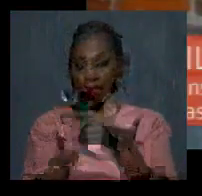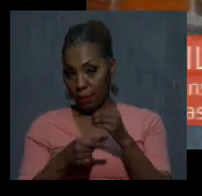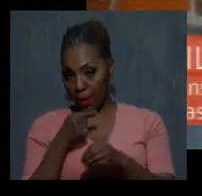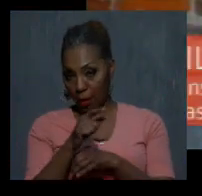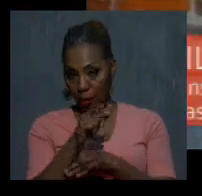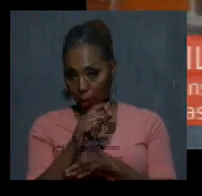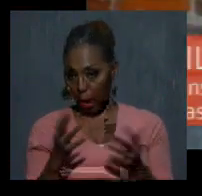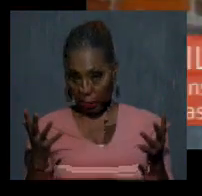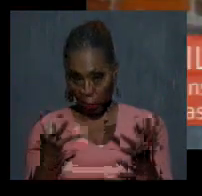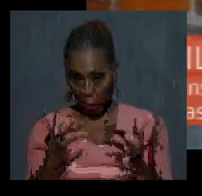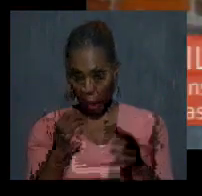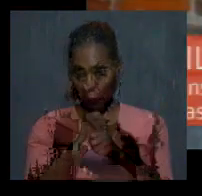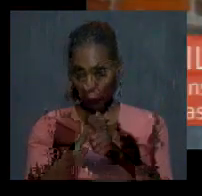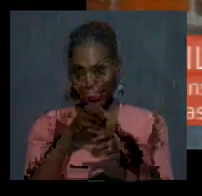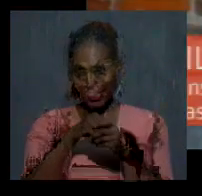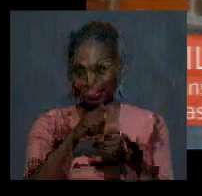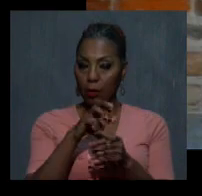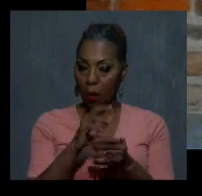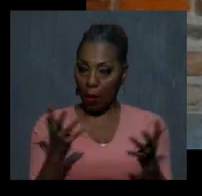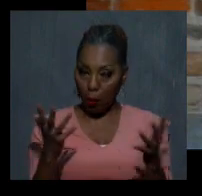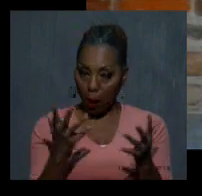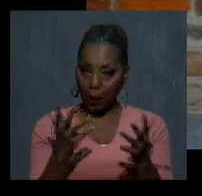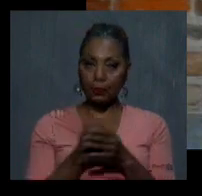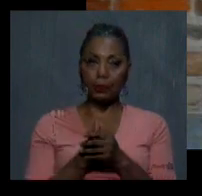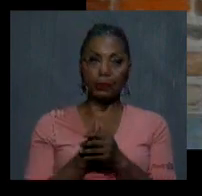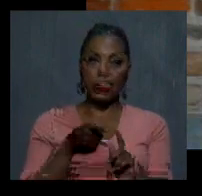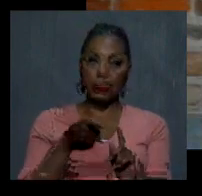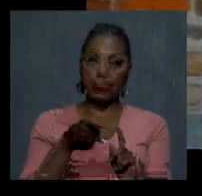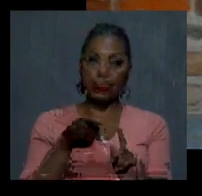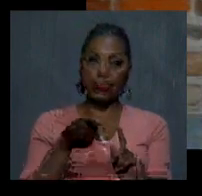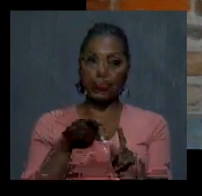about rock is